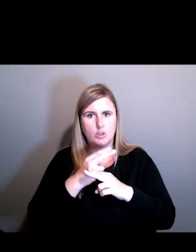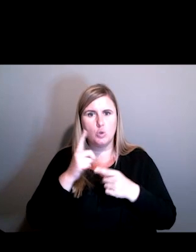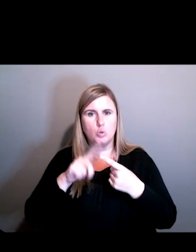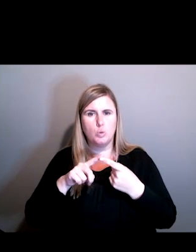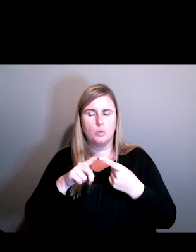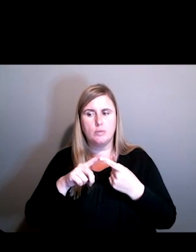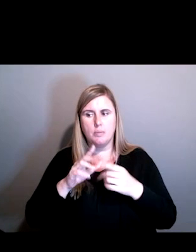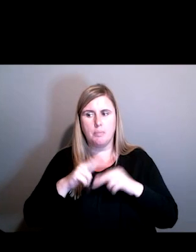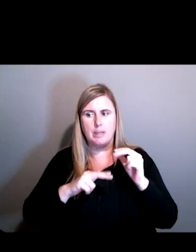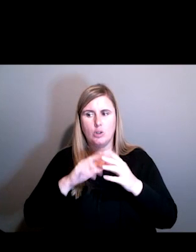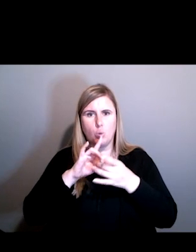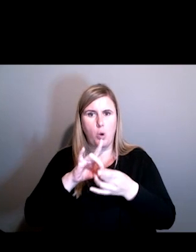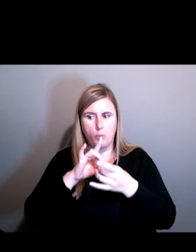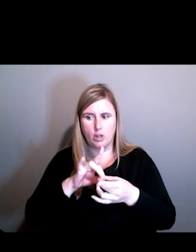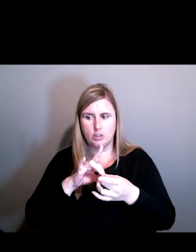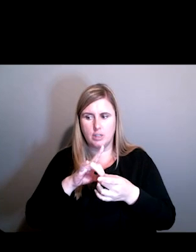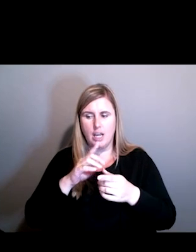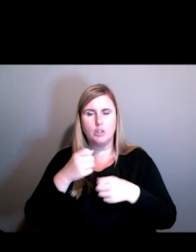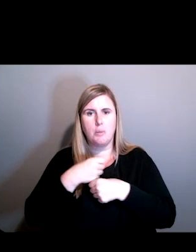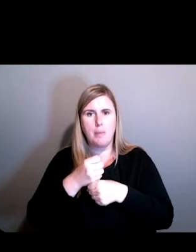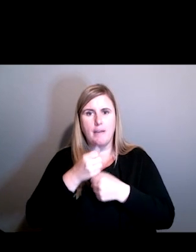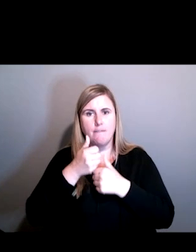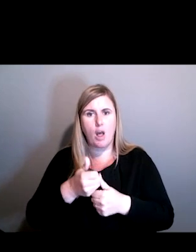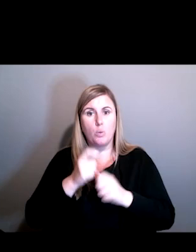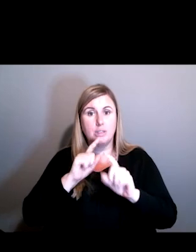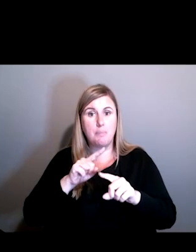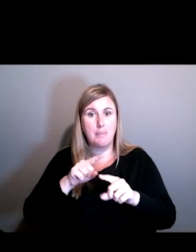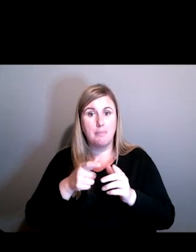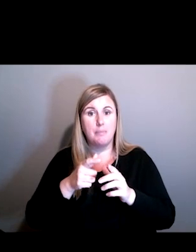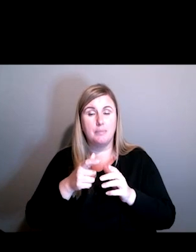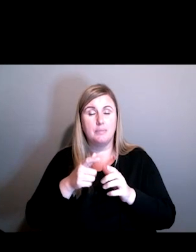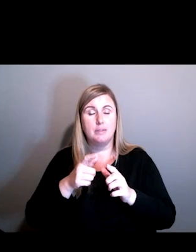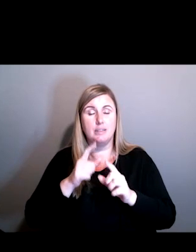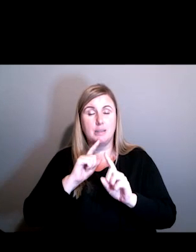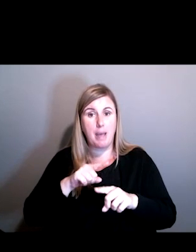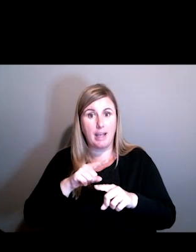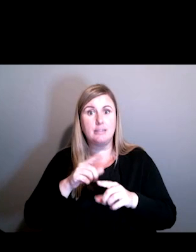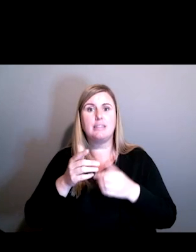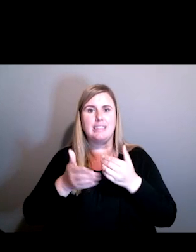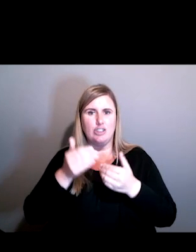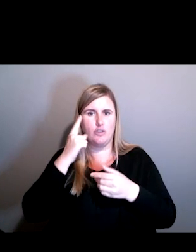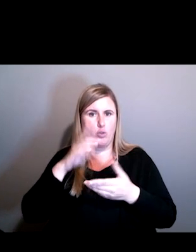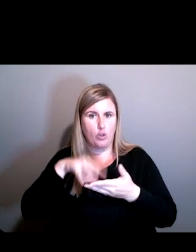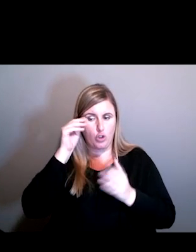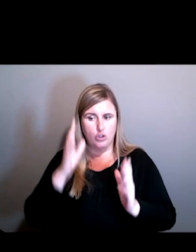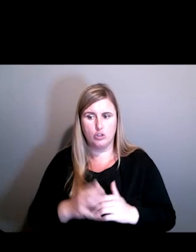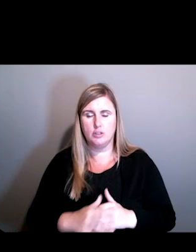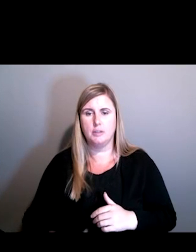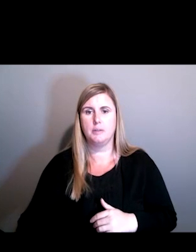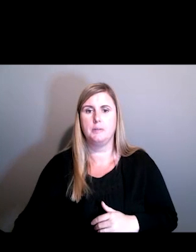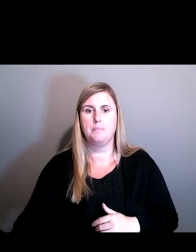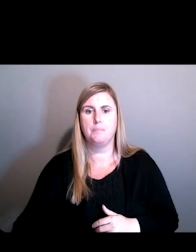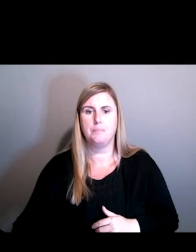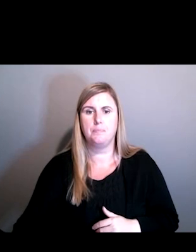use to build cooperation and to make following demands easier for our learners.